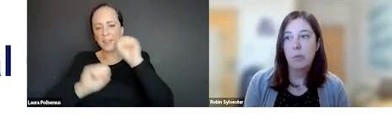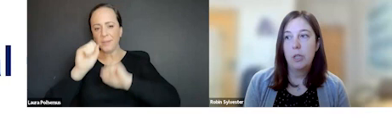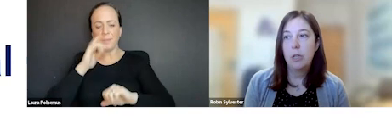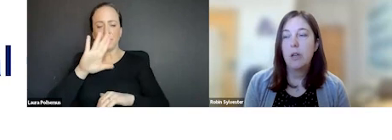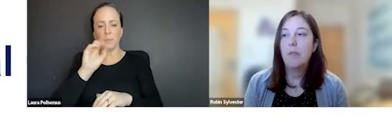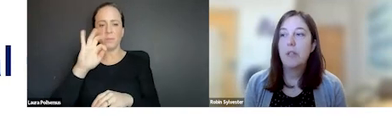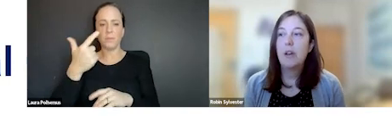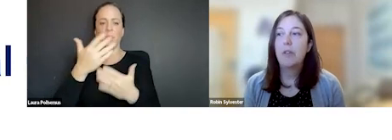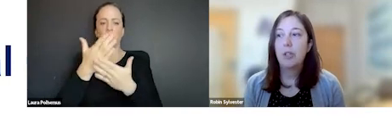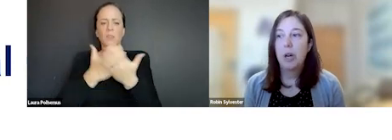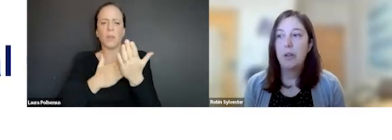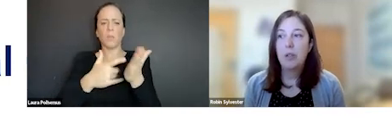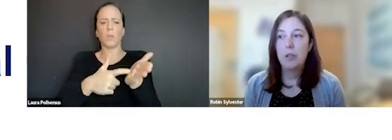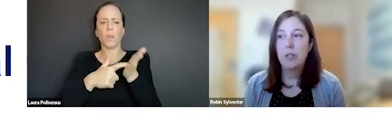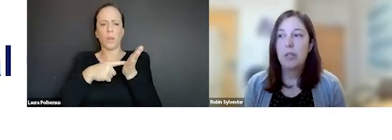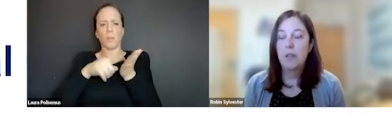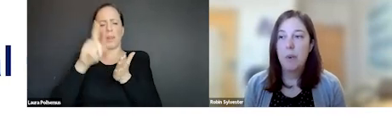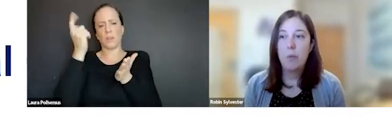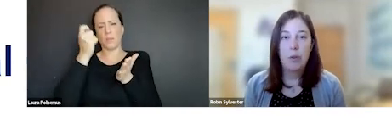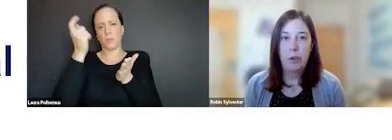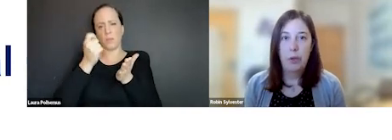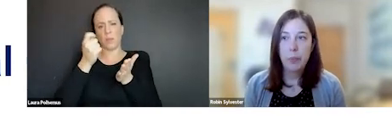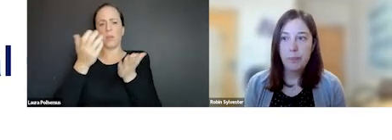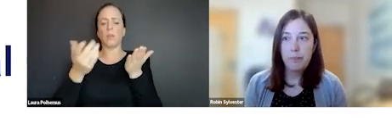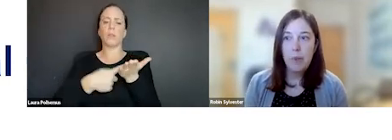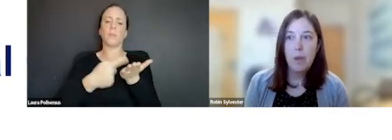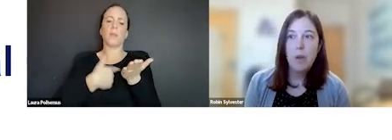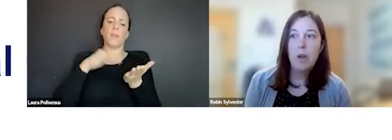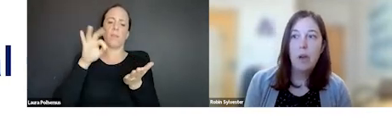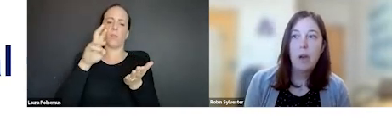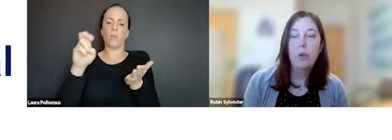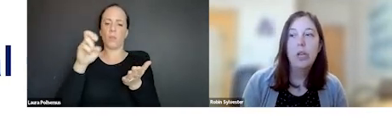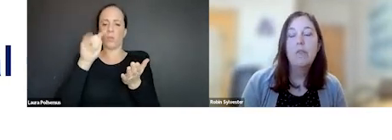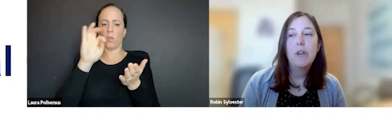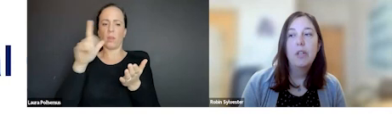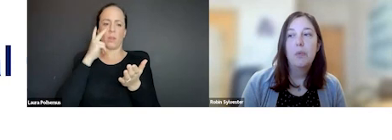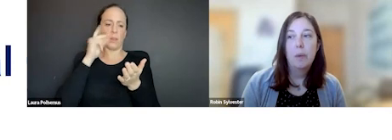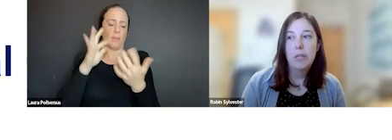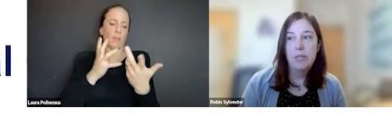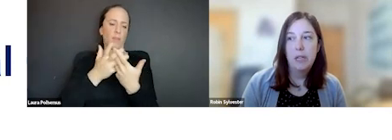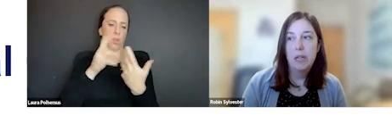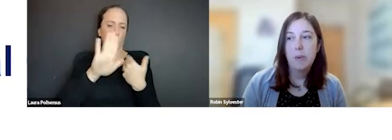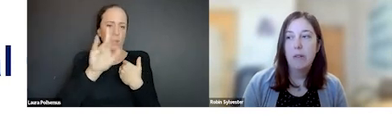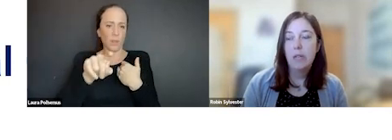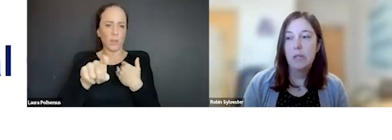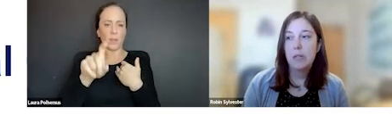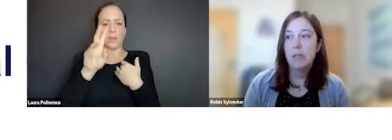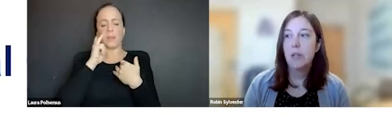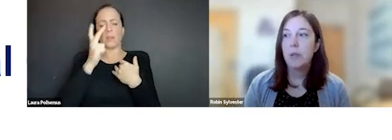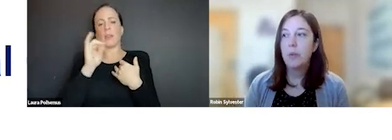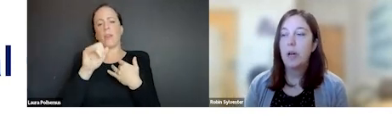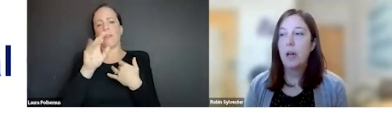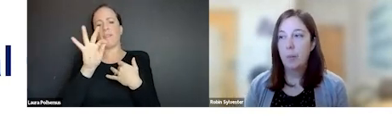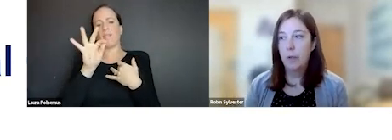paid subscription. These often have free trials to see if they might work for you. Looking on foundation websites and keeping a list